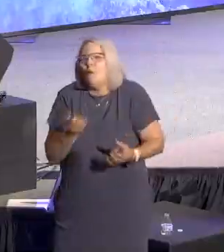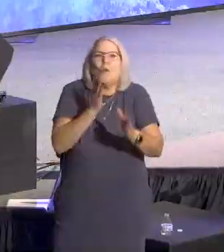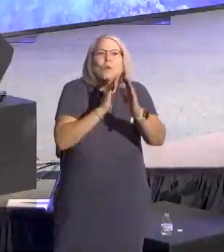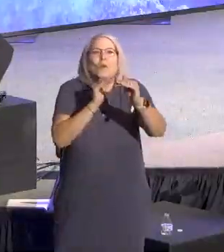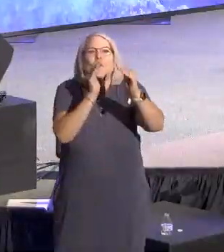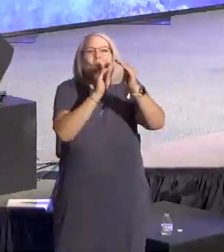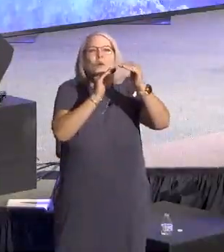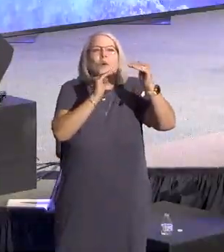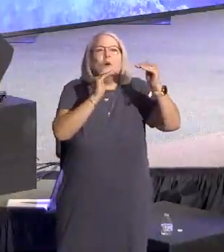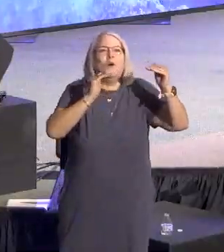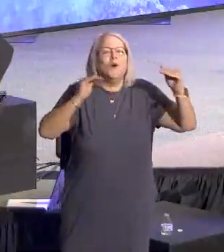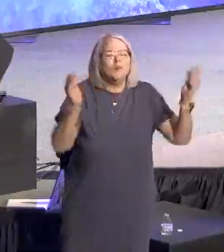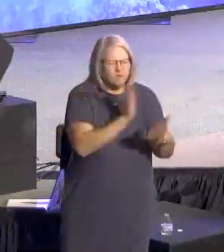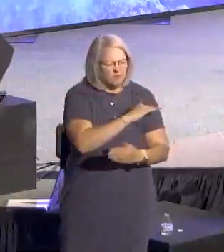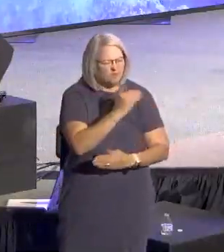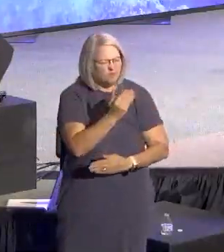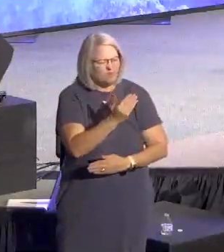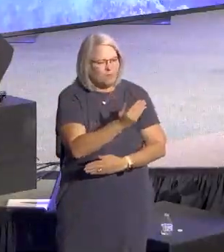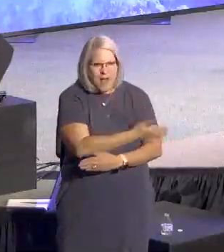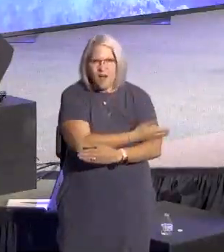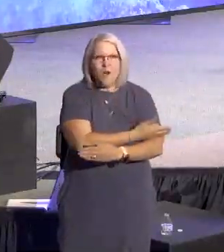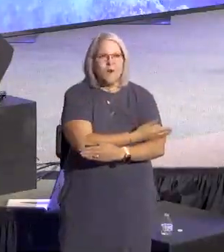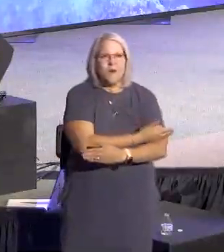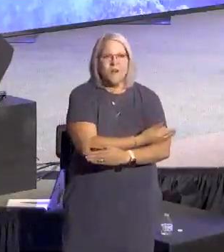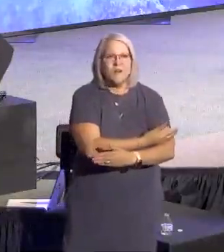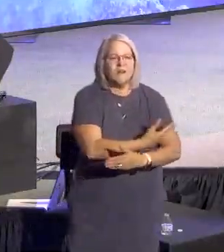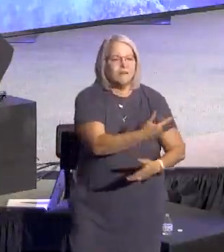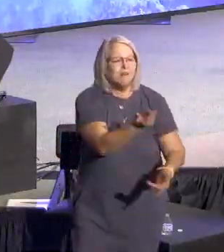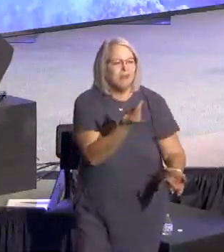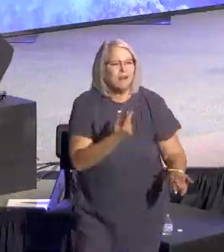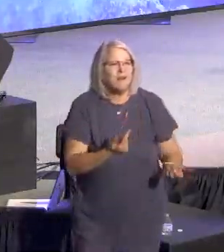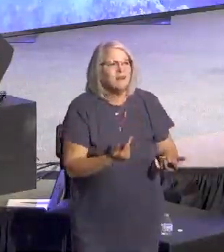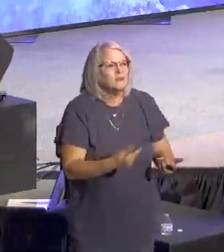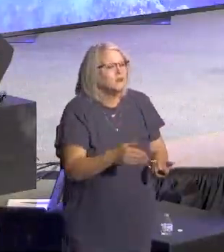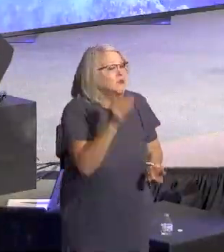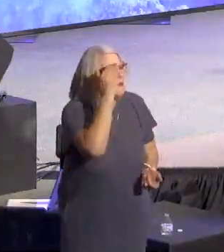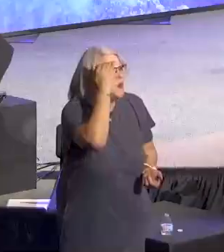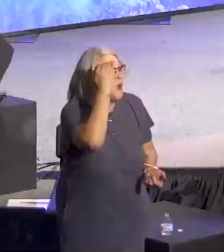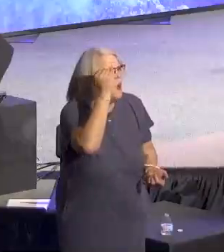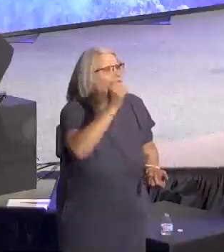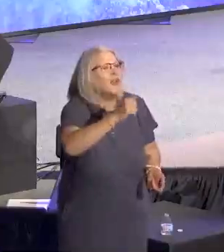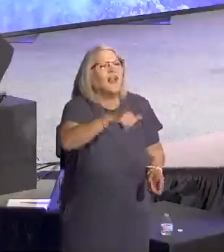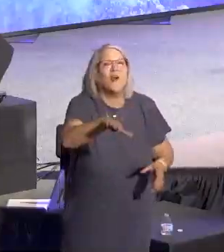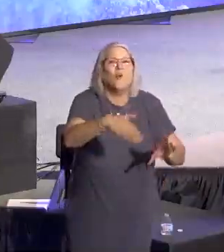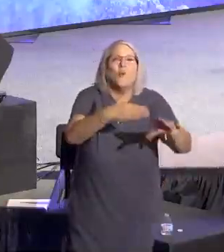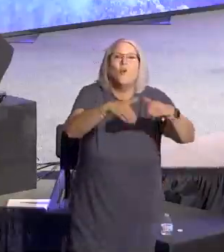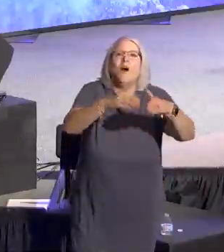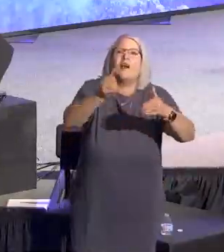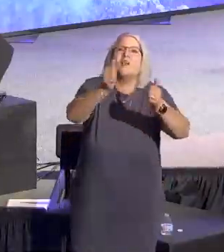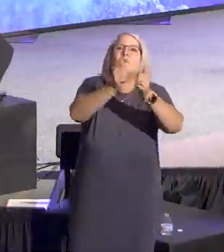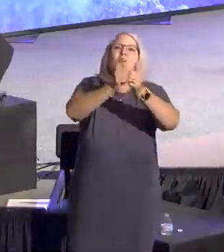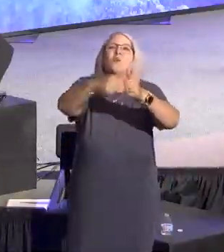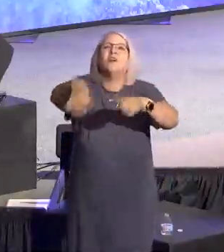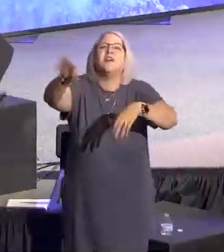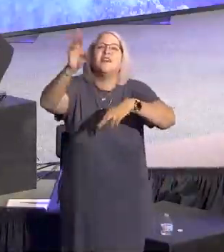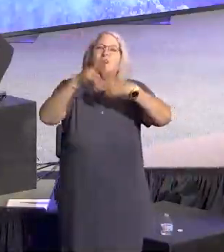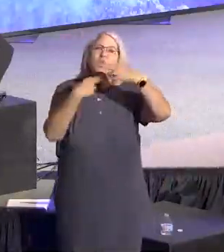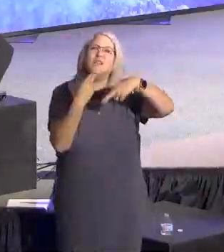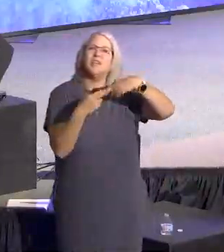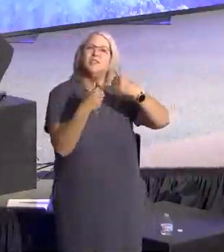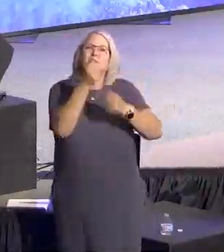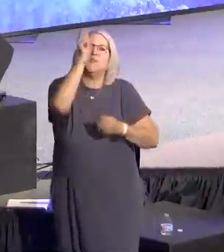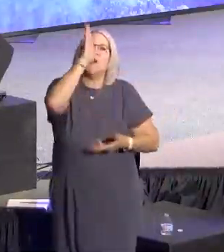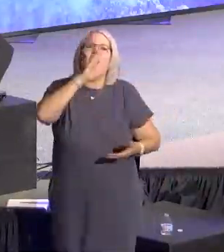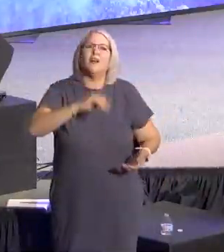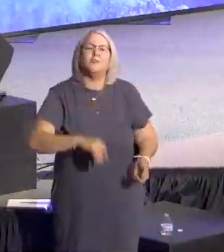hope and the power that comes with walking in a deep relationship with Almighty